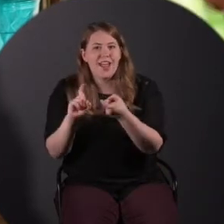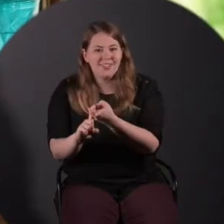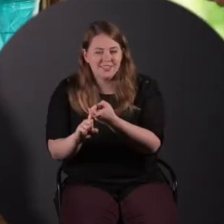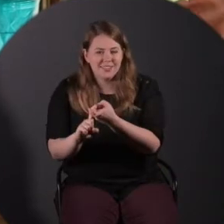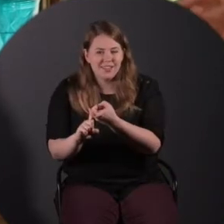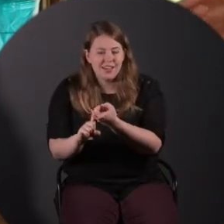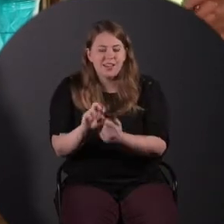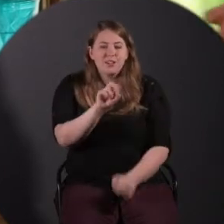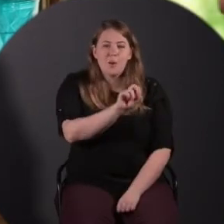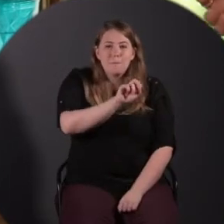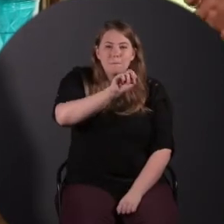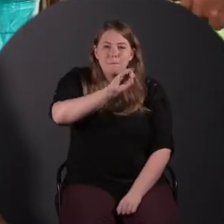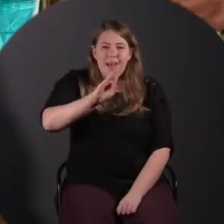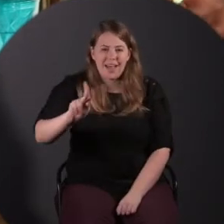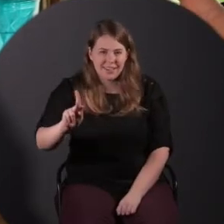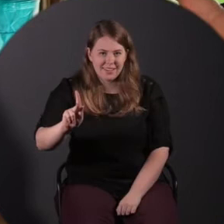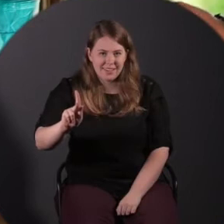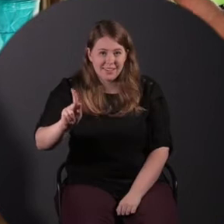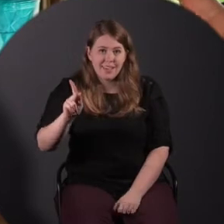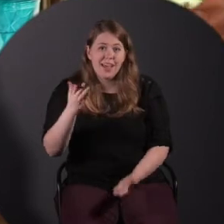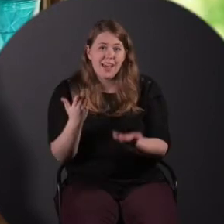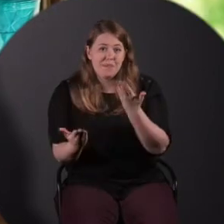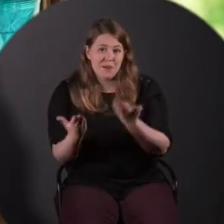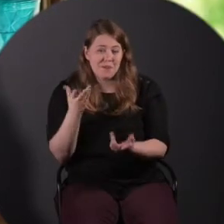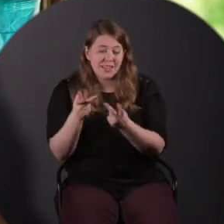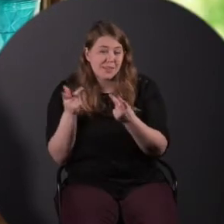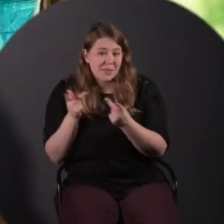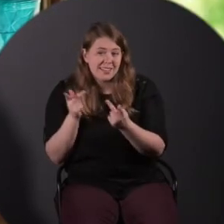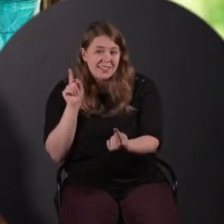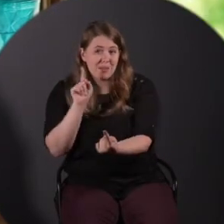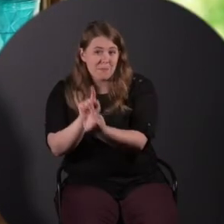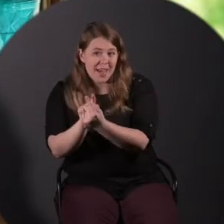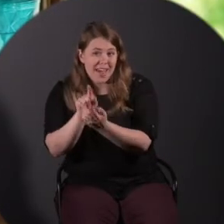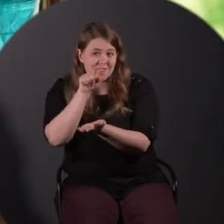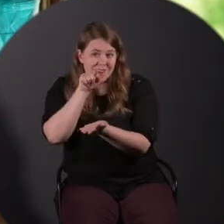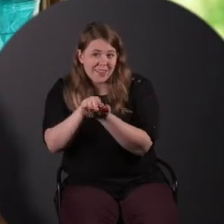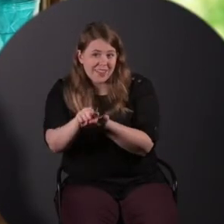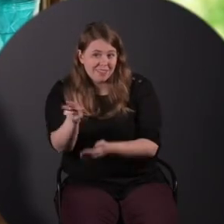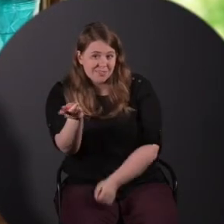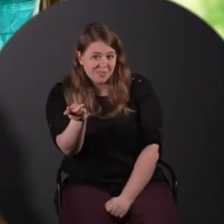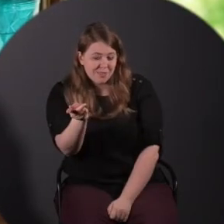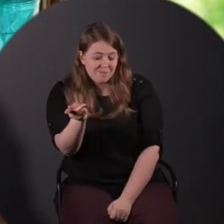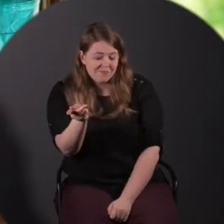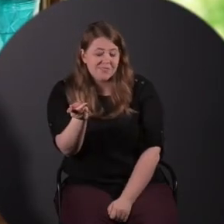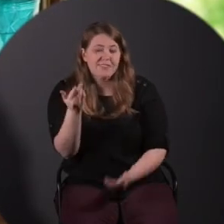They went back to the place where possibly they even first met and fell in love. They went back.